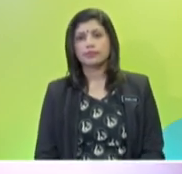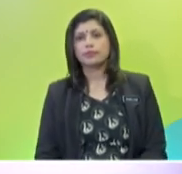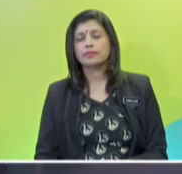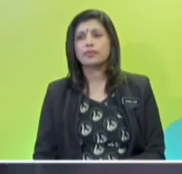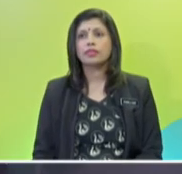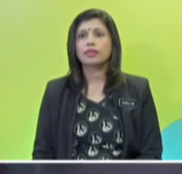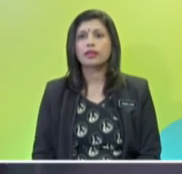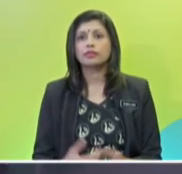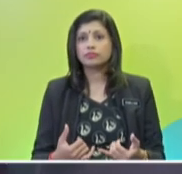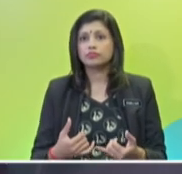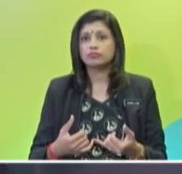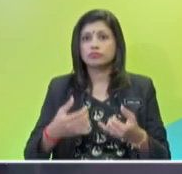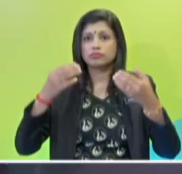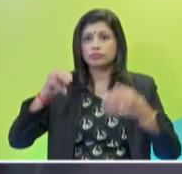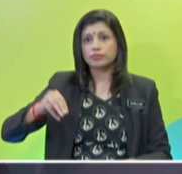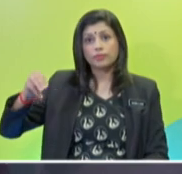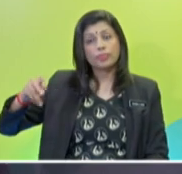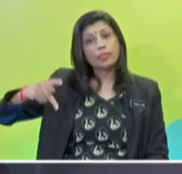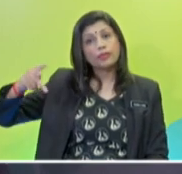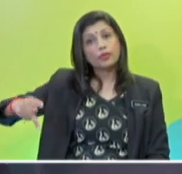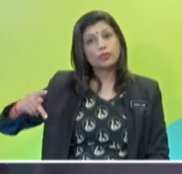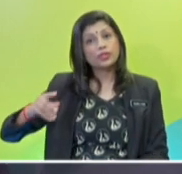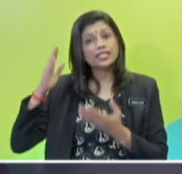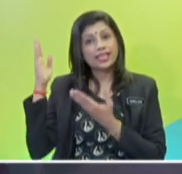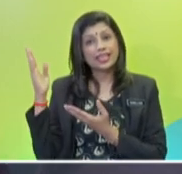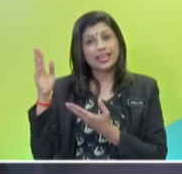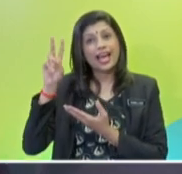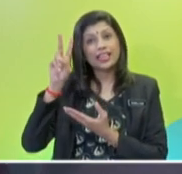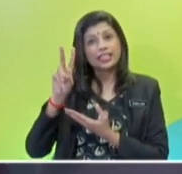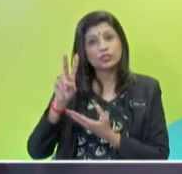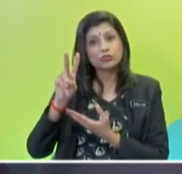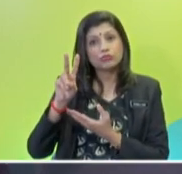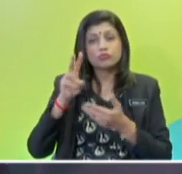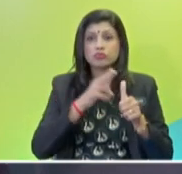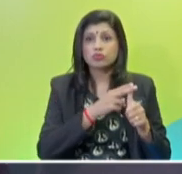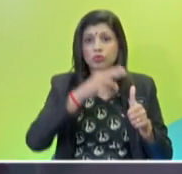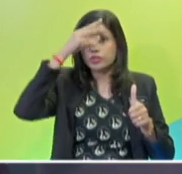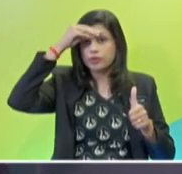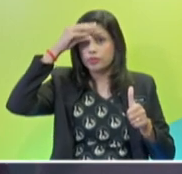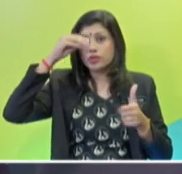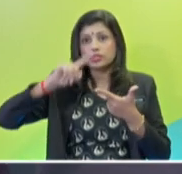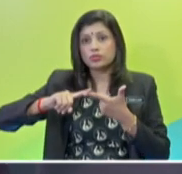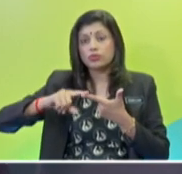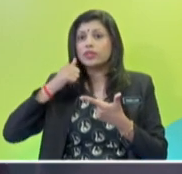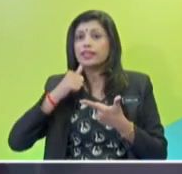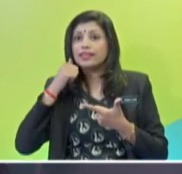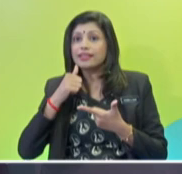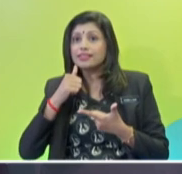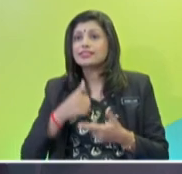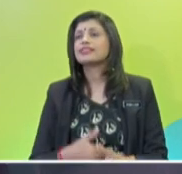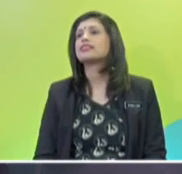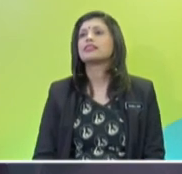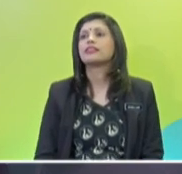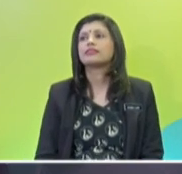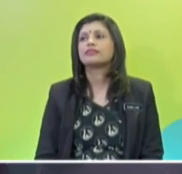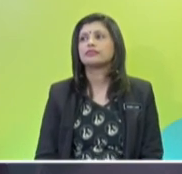team and the girls' team. Alright. And you are going to represent the boys' team. Of course. And I'm going to represent the girls' team. Okay, come on guys.